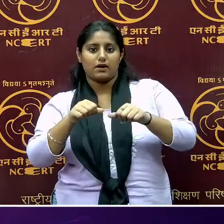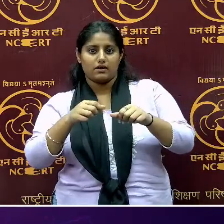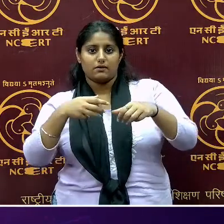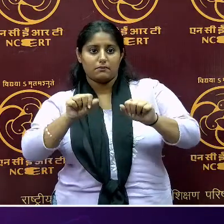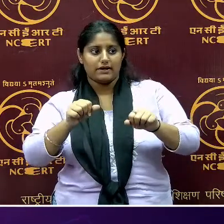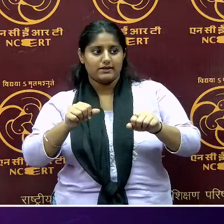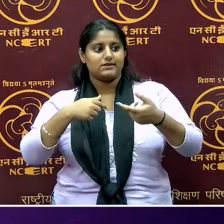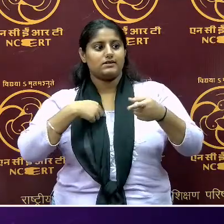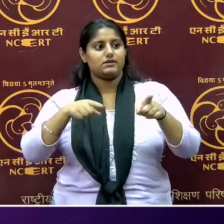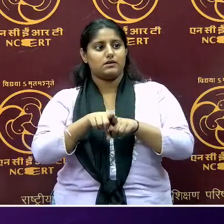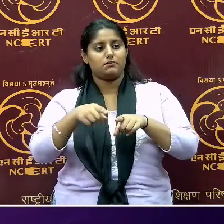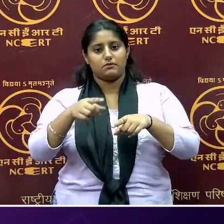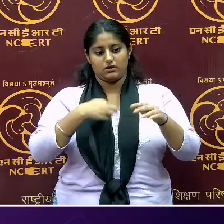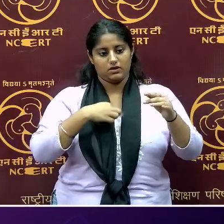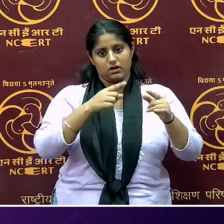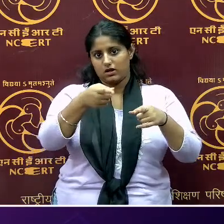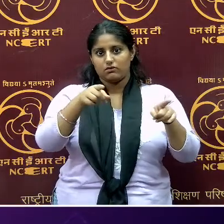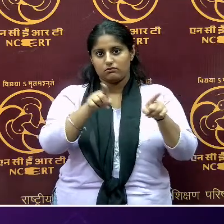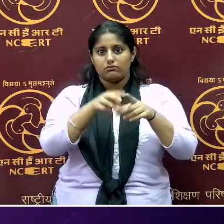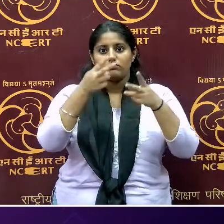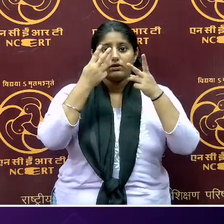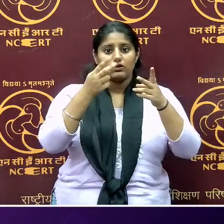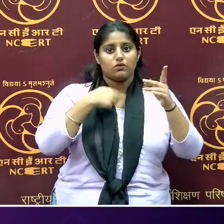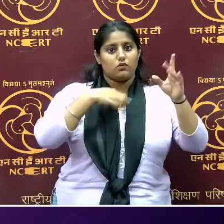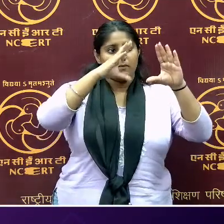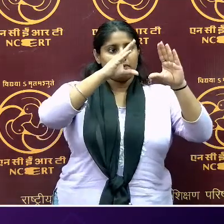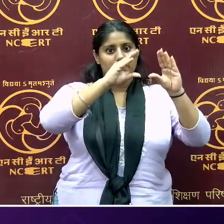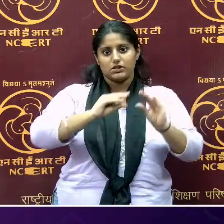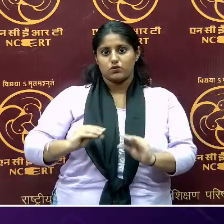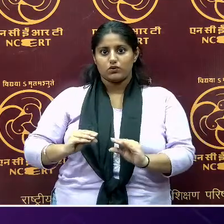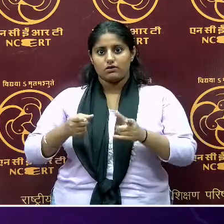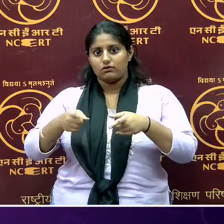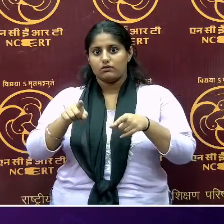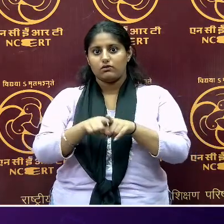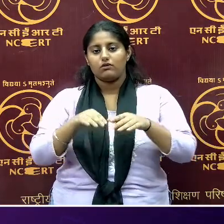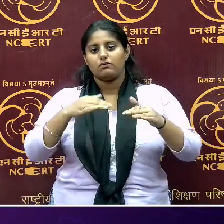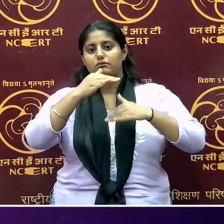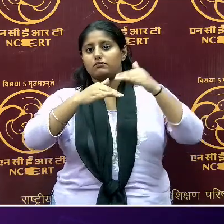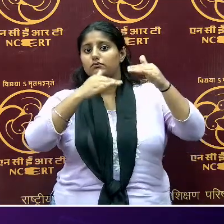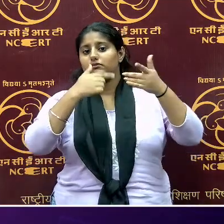in ascending, that is increasing order. You can see here, we have arranged as